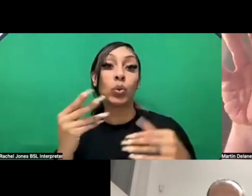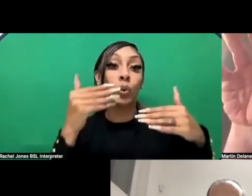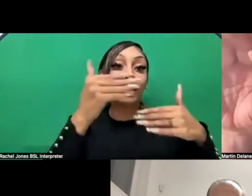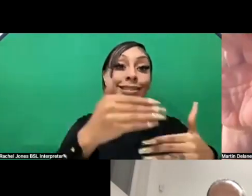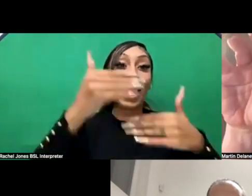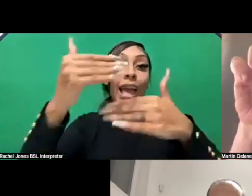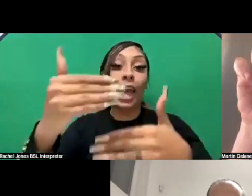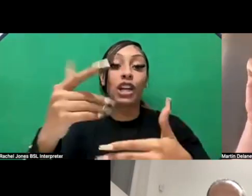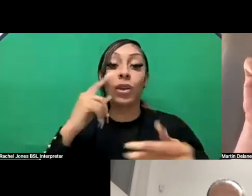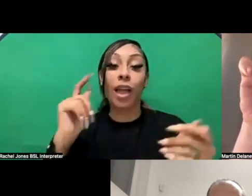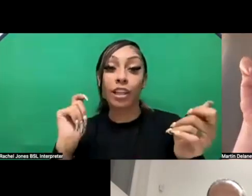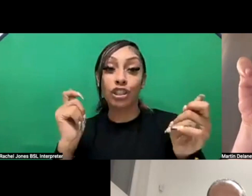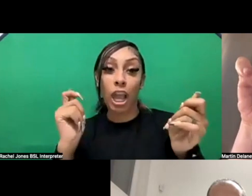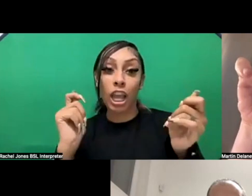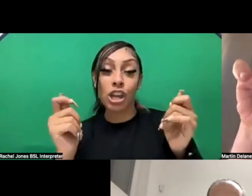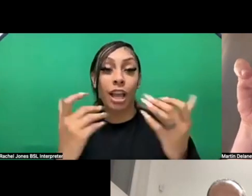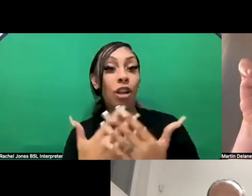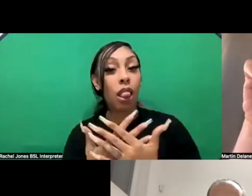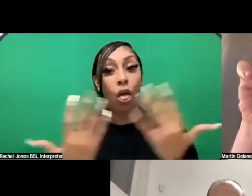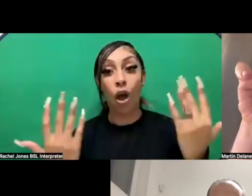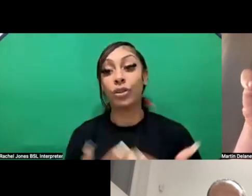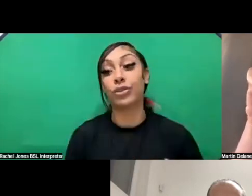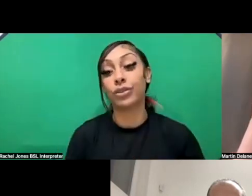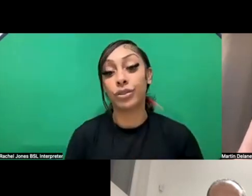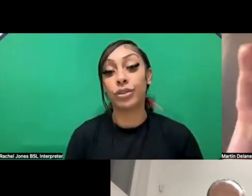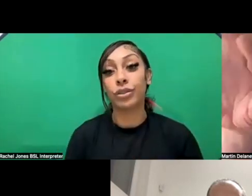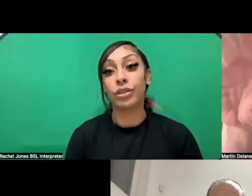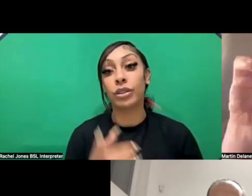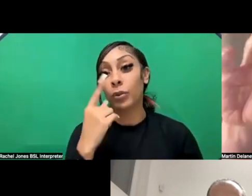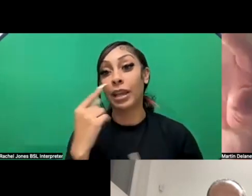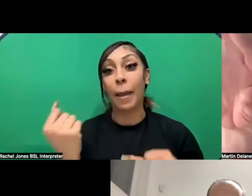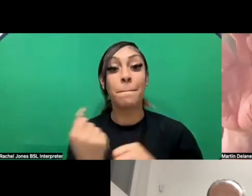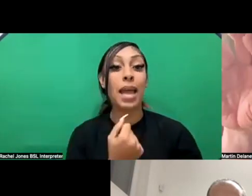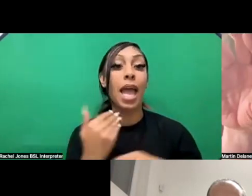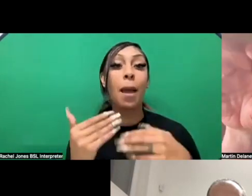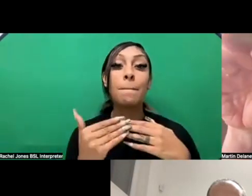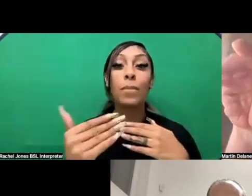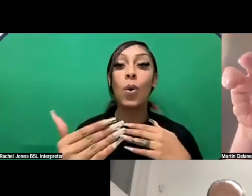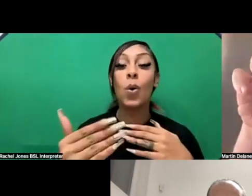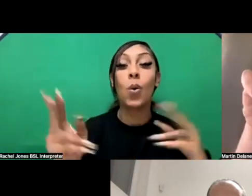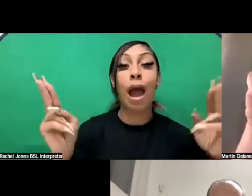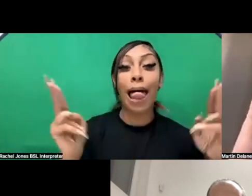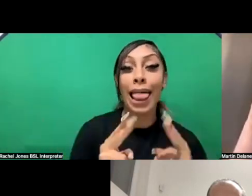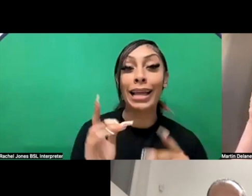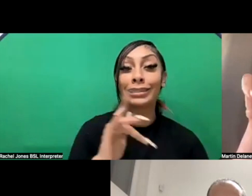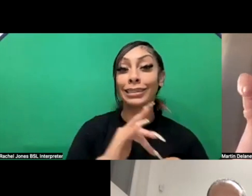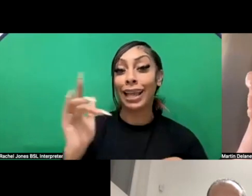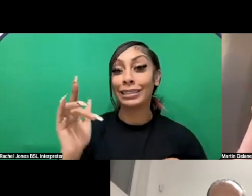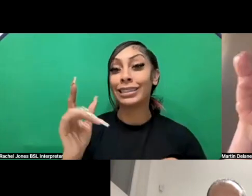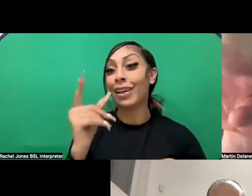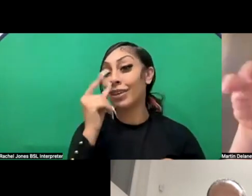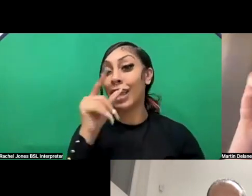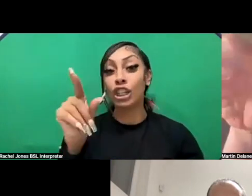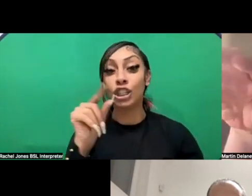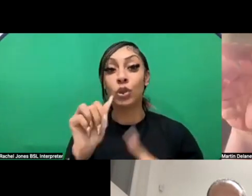lot. So if you can make things much more or less sensitive. As Roger mentioned, you can choose to